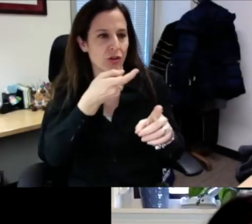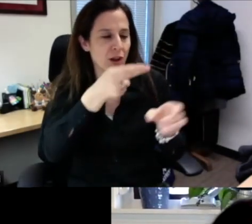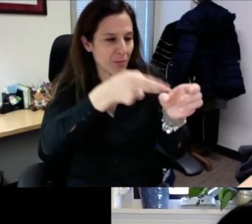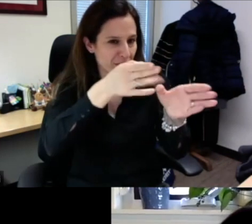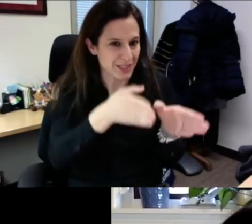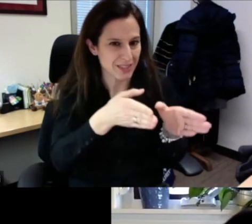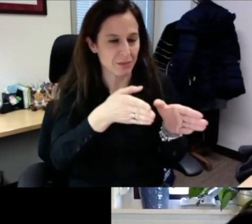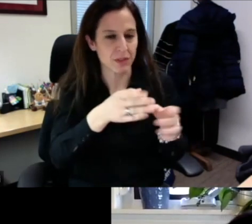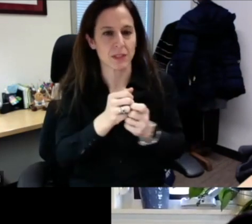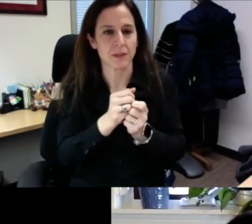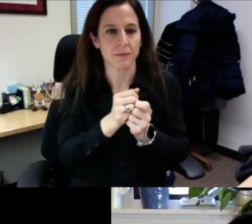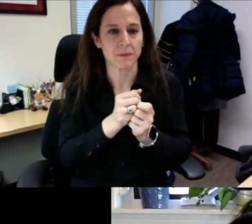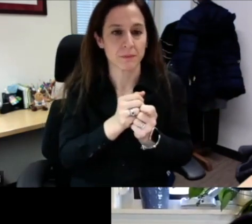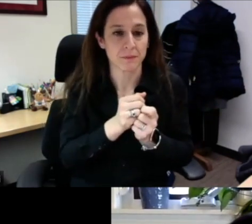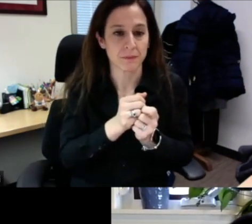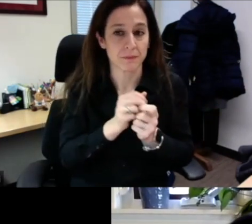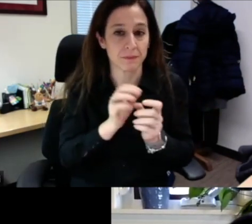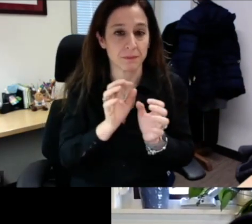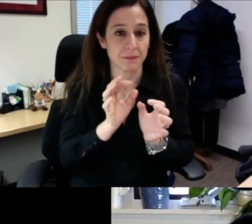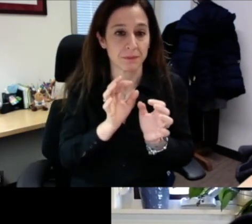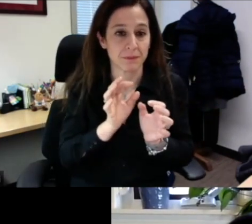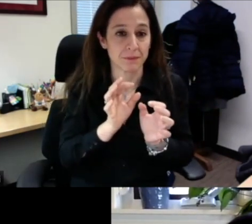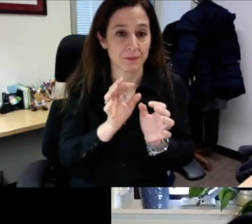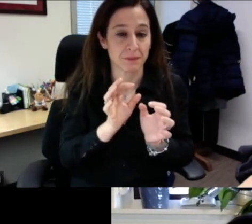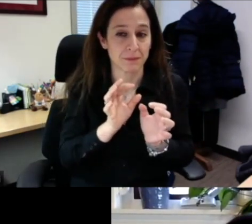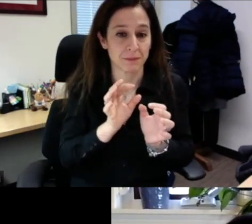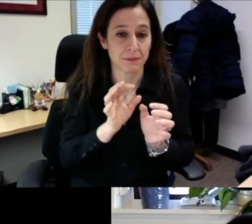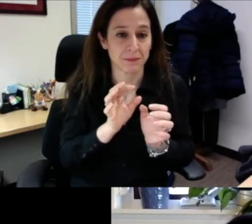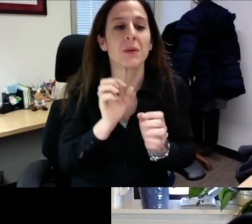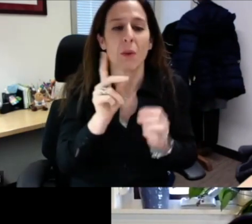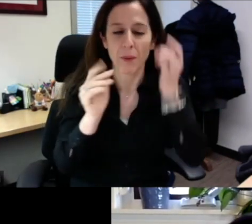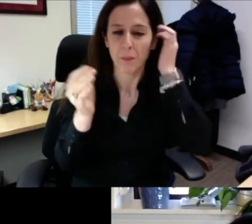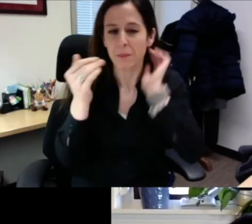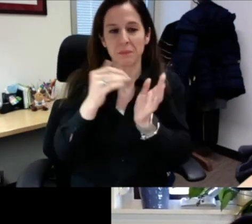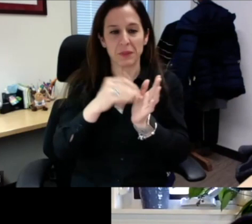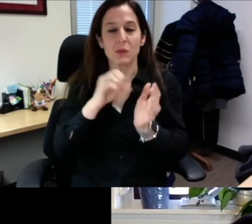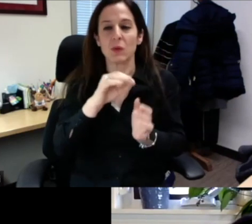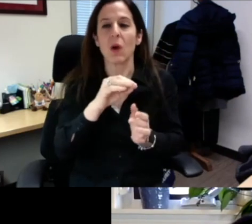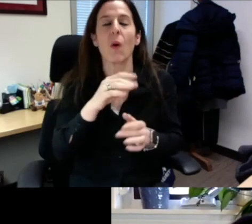if you got it, go ahead, Steve. I missed that, sorry. If you want to repeat,